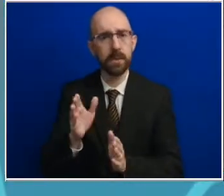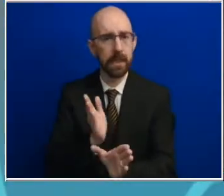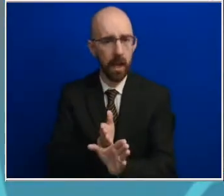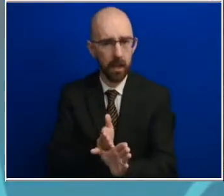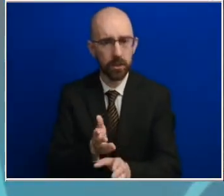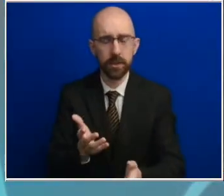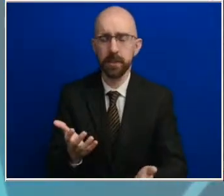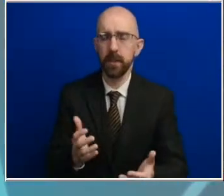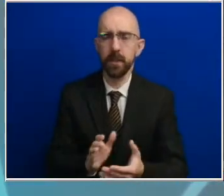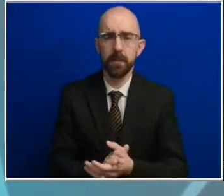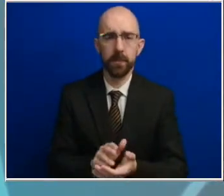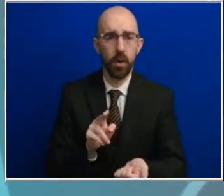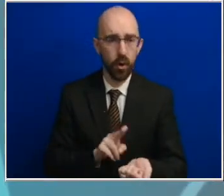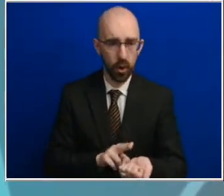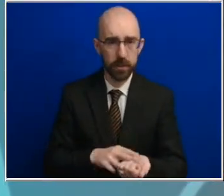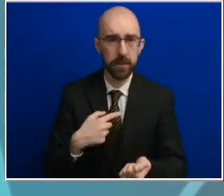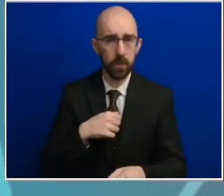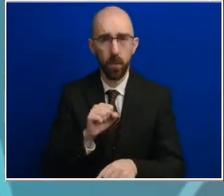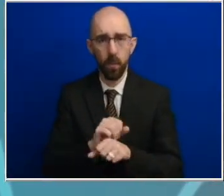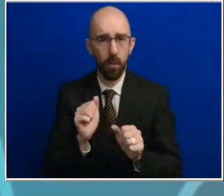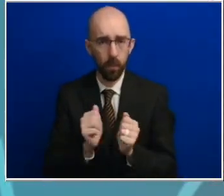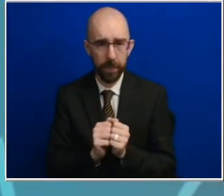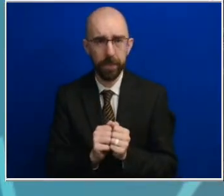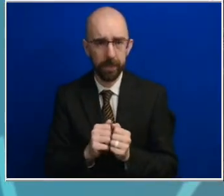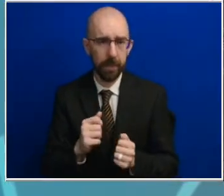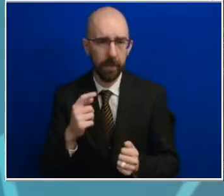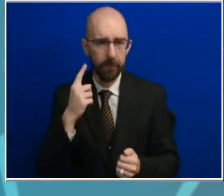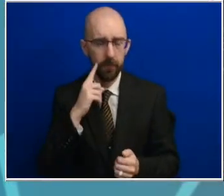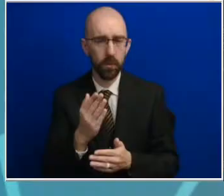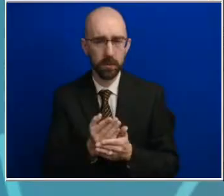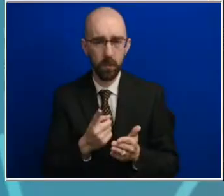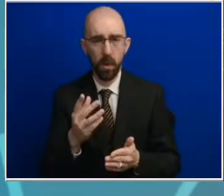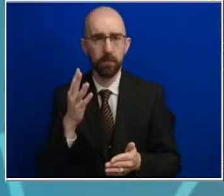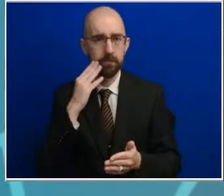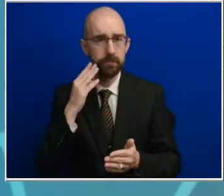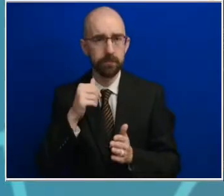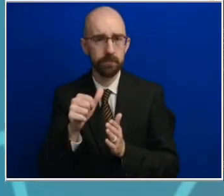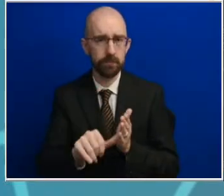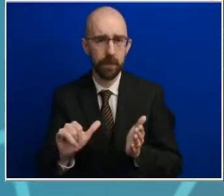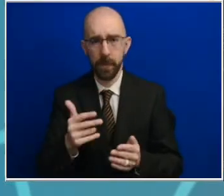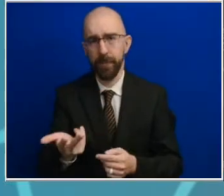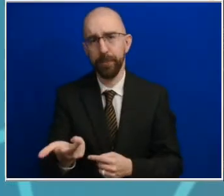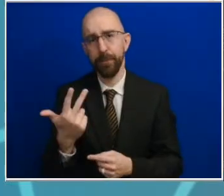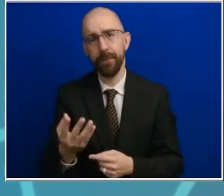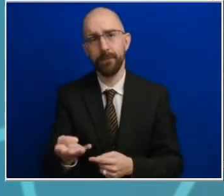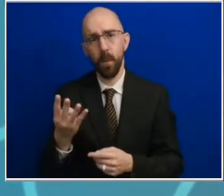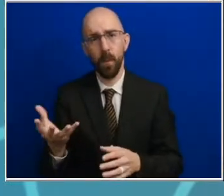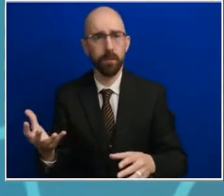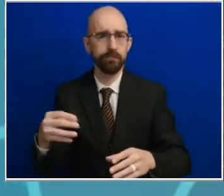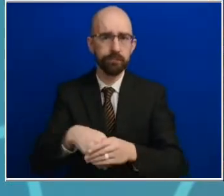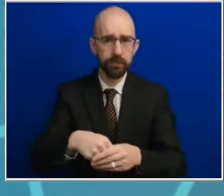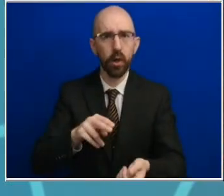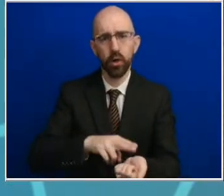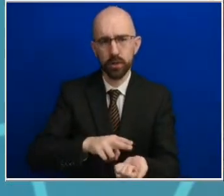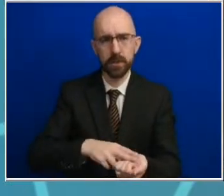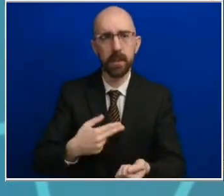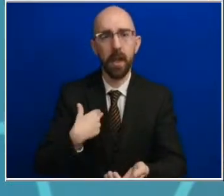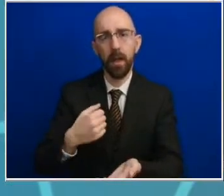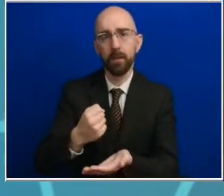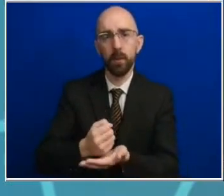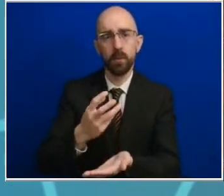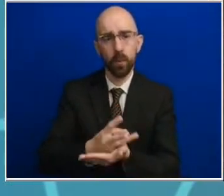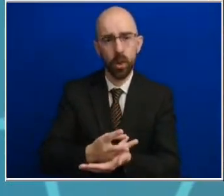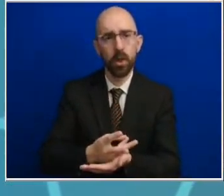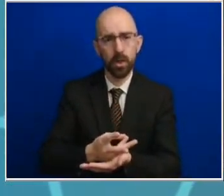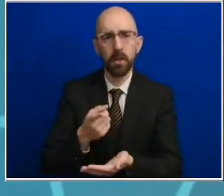the nurses that we work with, and for someone having surgery, it's probably 3 or 4 nurses. We have a social worker, we have a